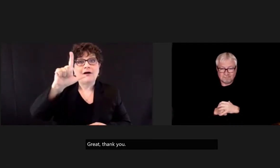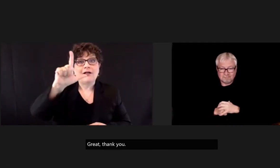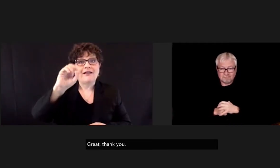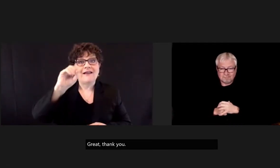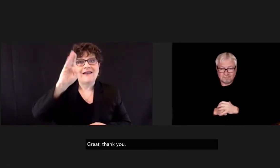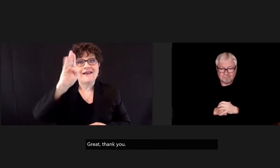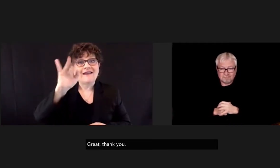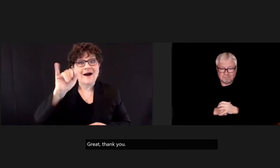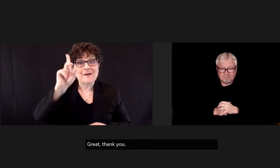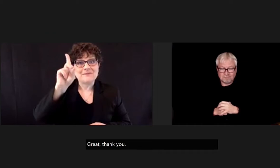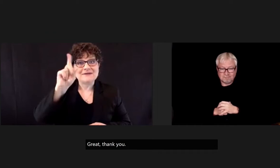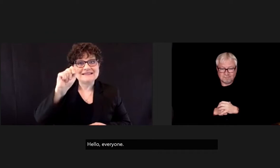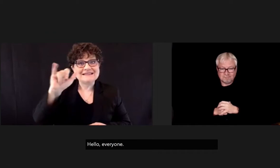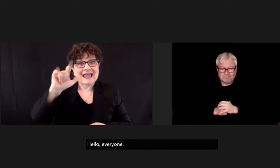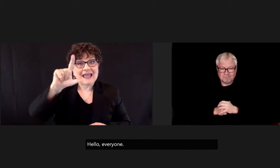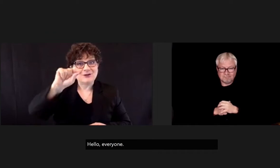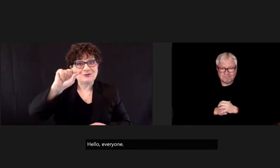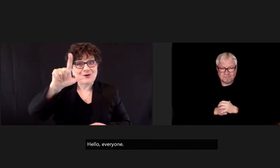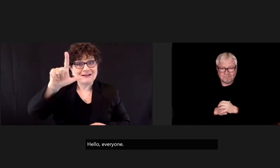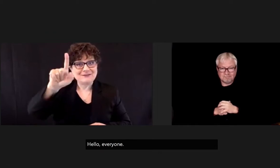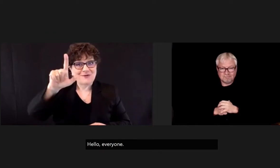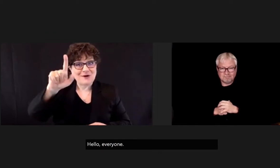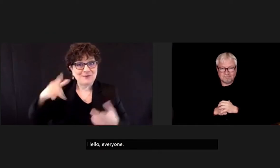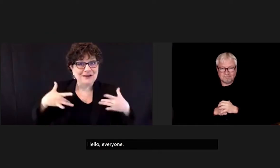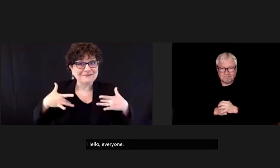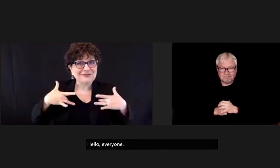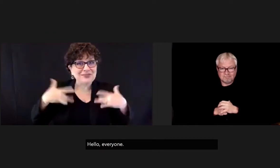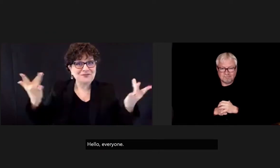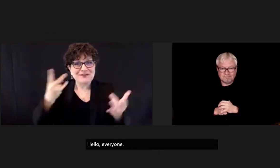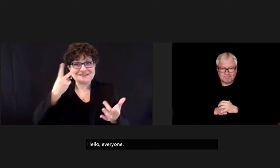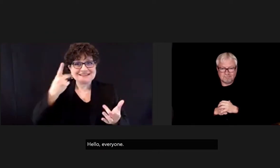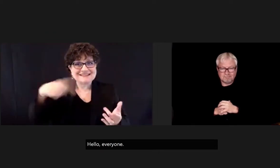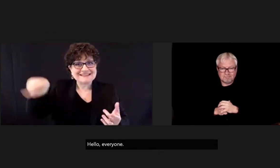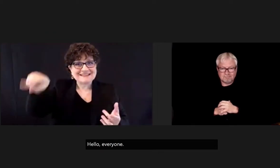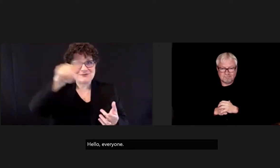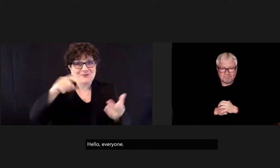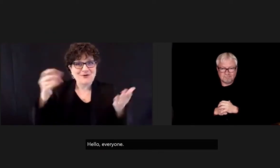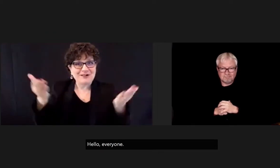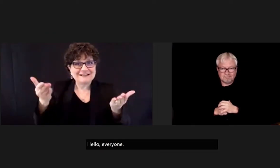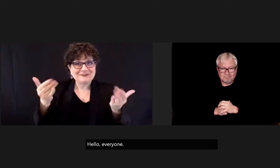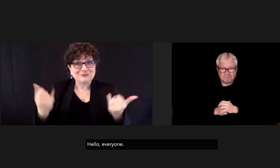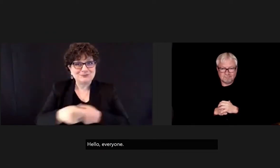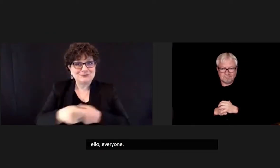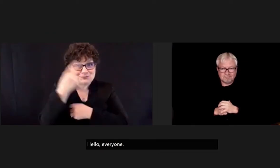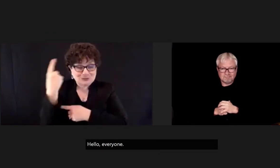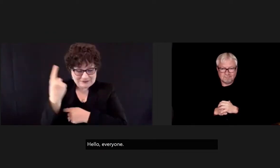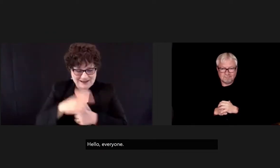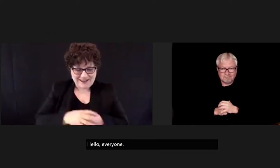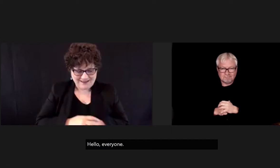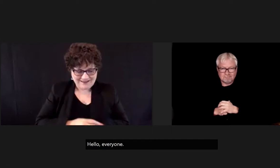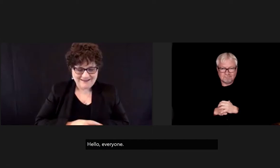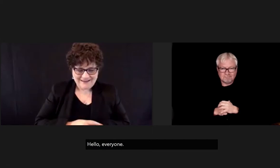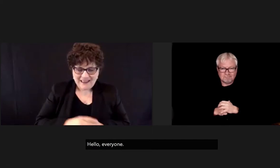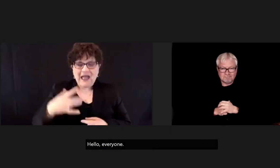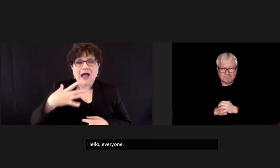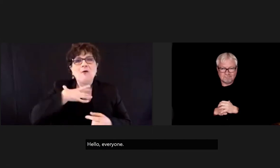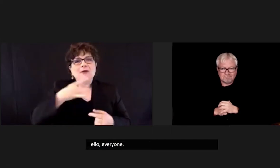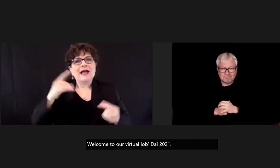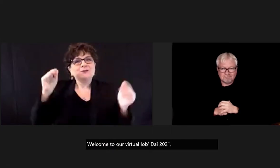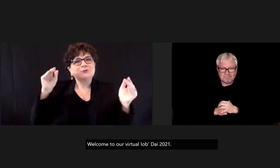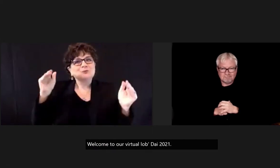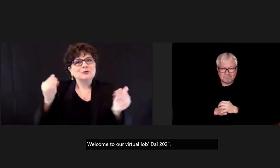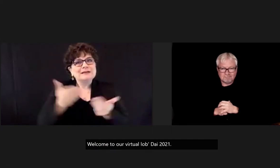Welcome to our virtual Lobby Day 2021. I'm thrilled to see everyone here